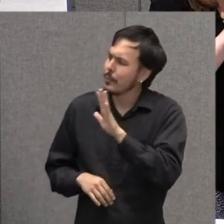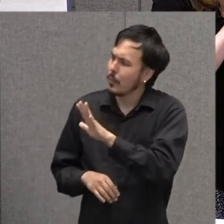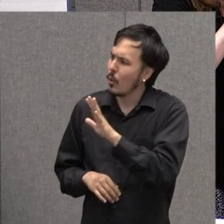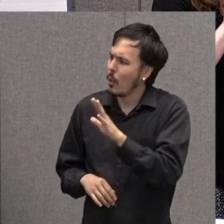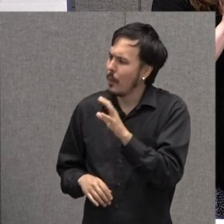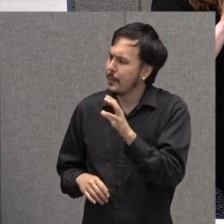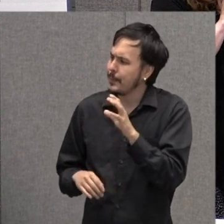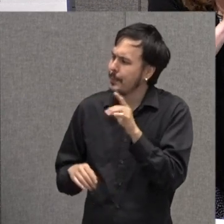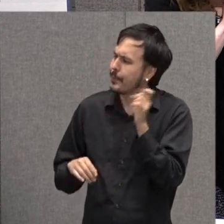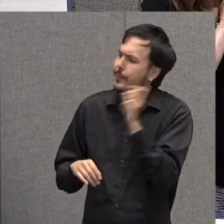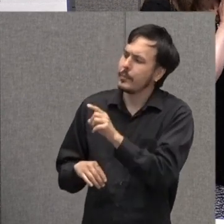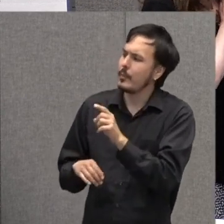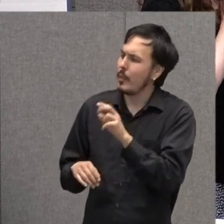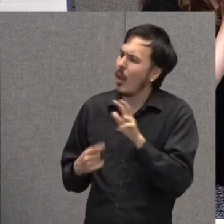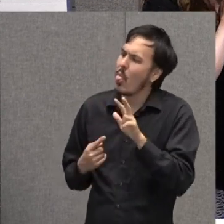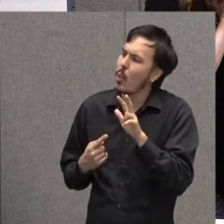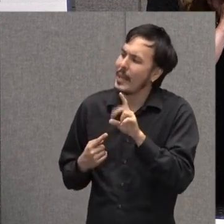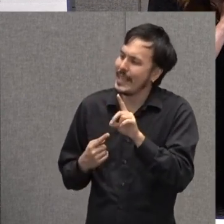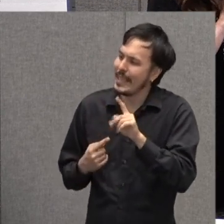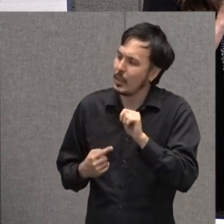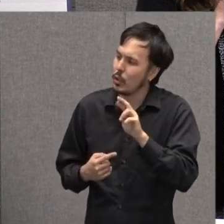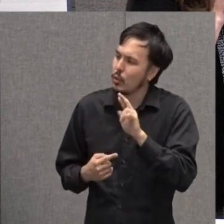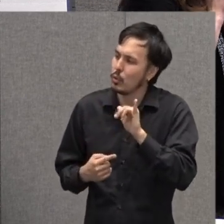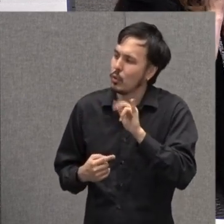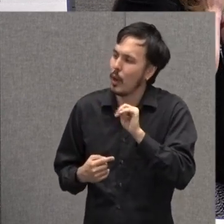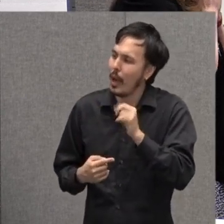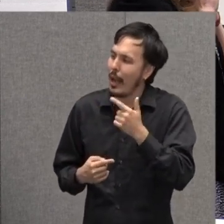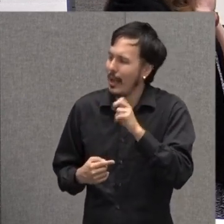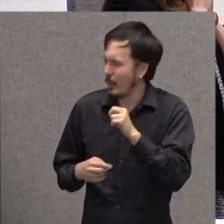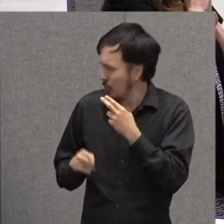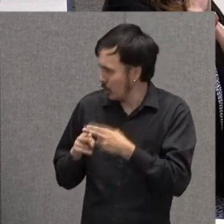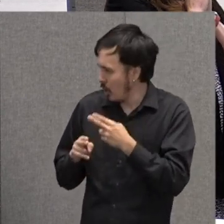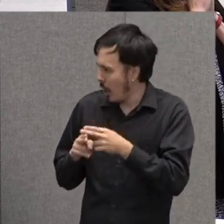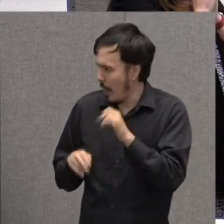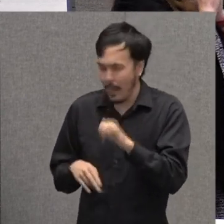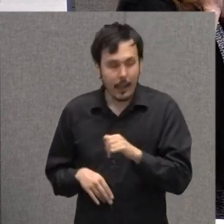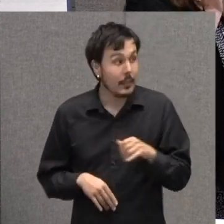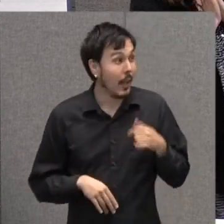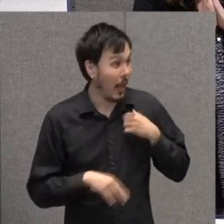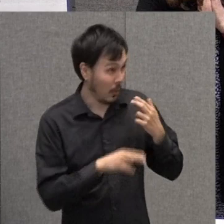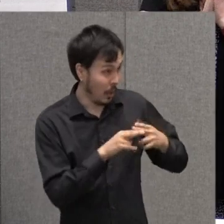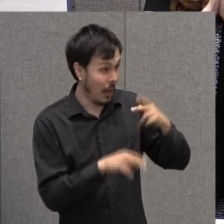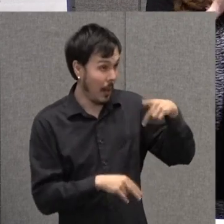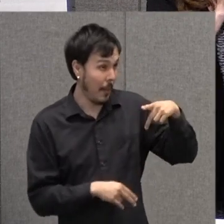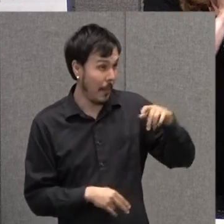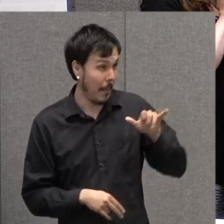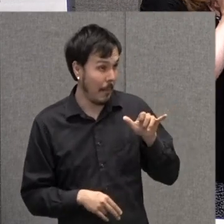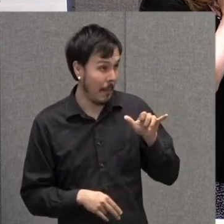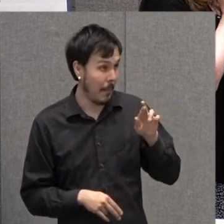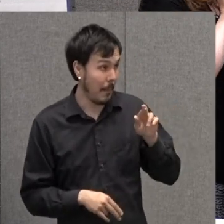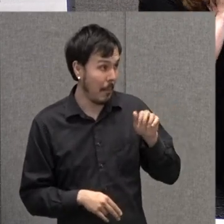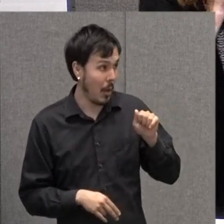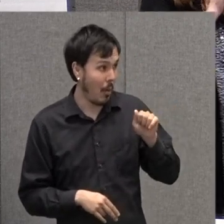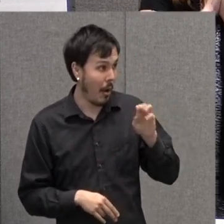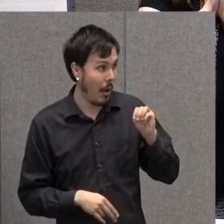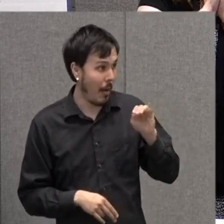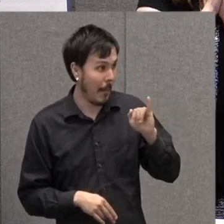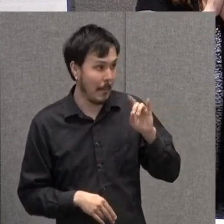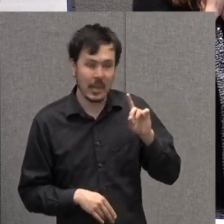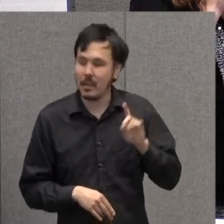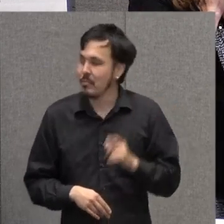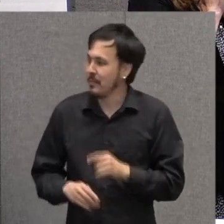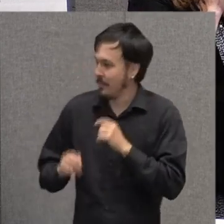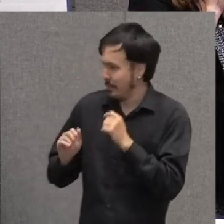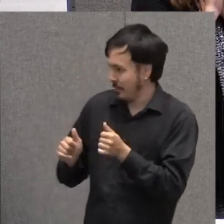a three-dimensional triangle? I would call that a pyramid. Very good. What about,